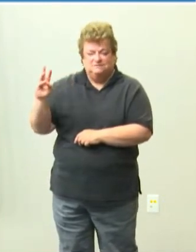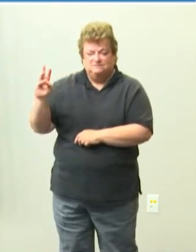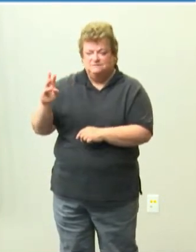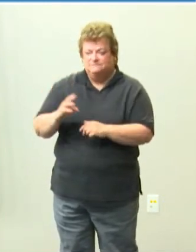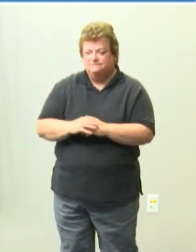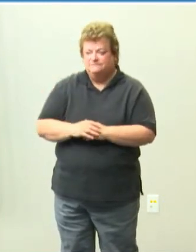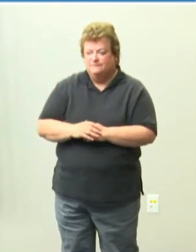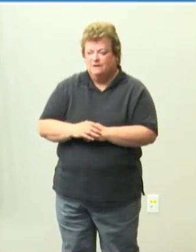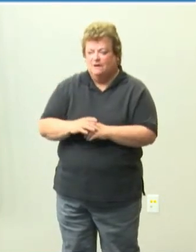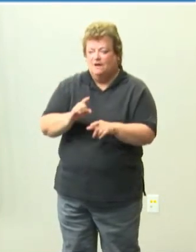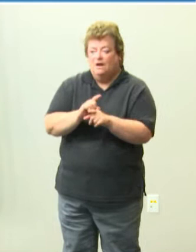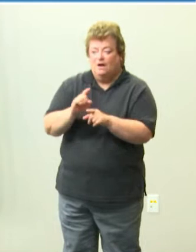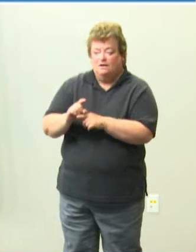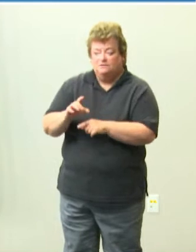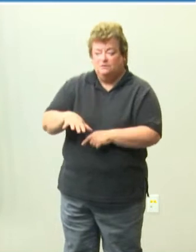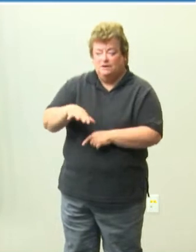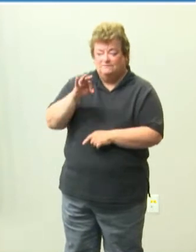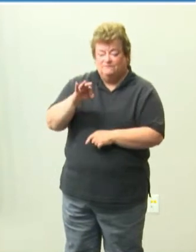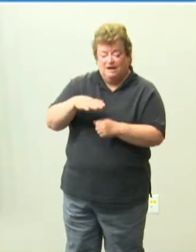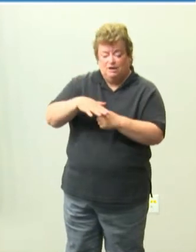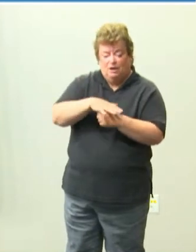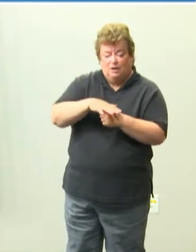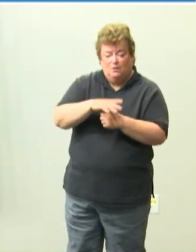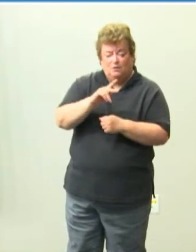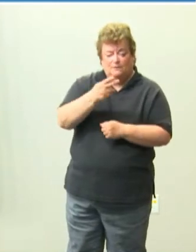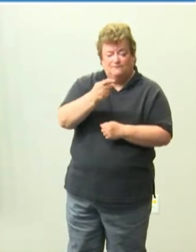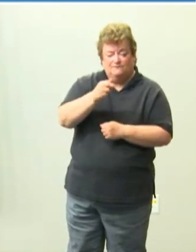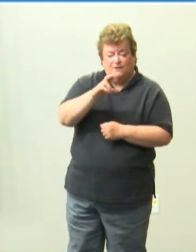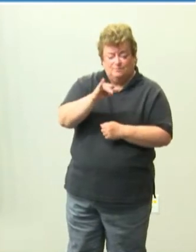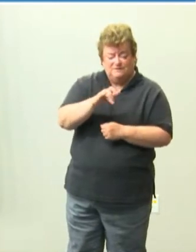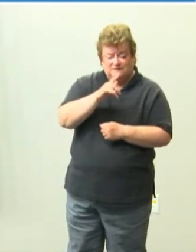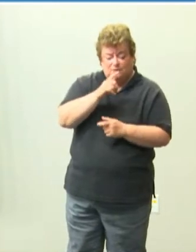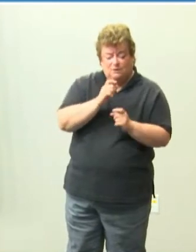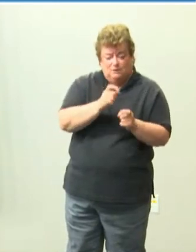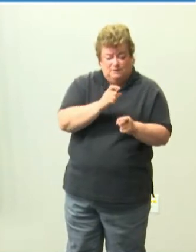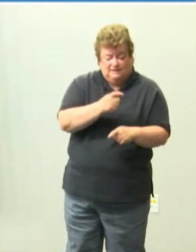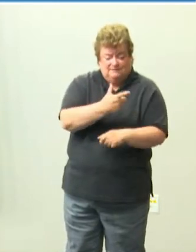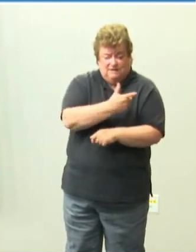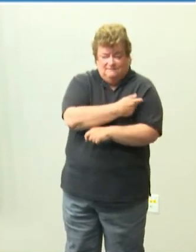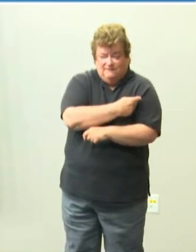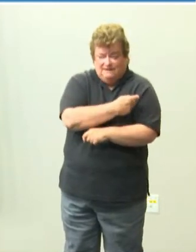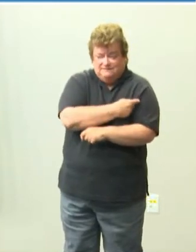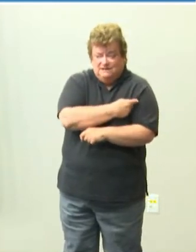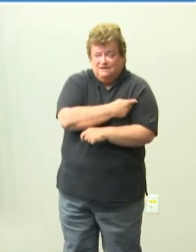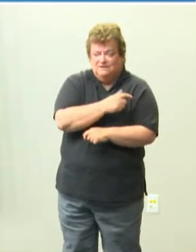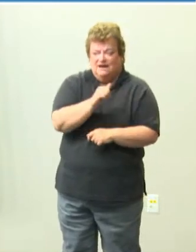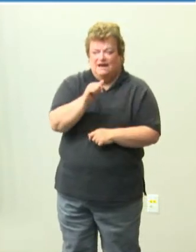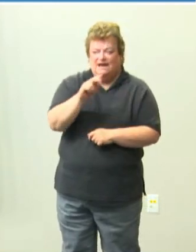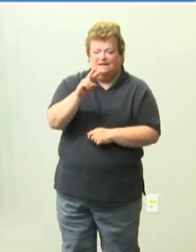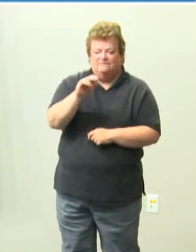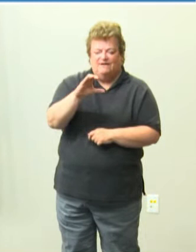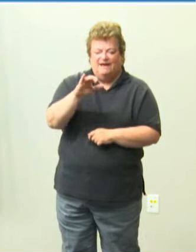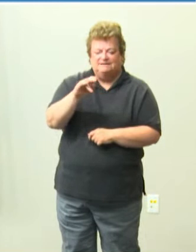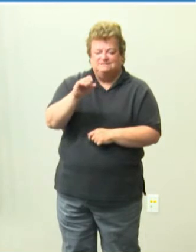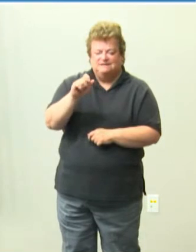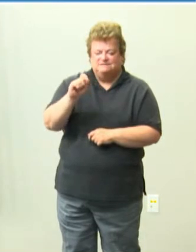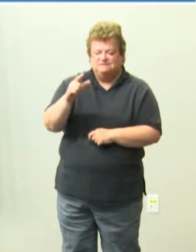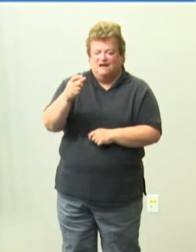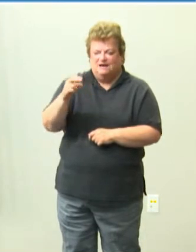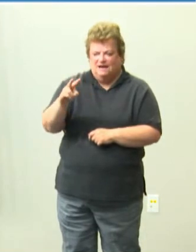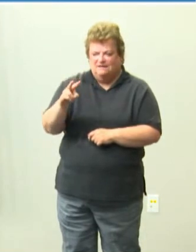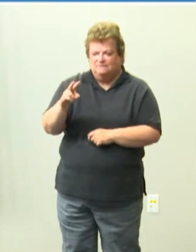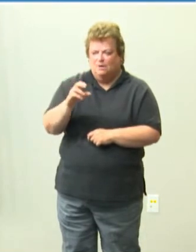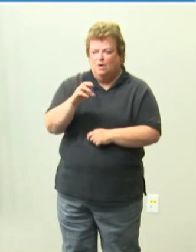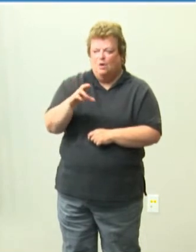402-441-8006. You can also find a local pharmacy offering a vaccination at vaccines.gov or by texting